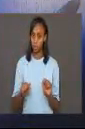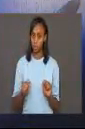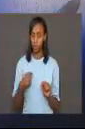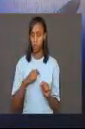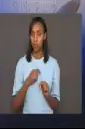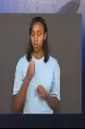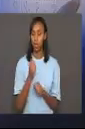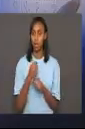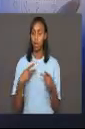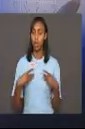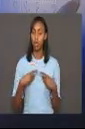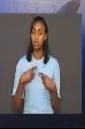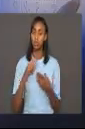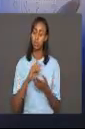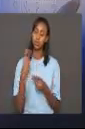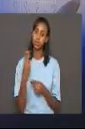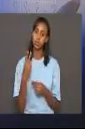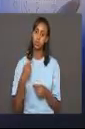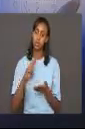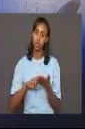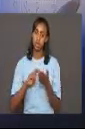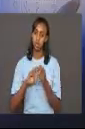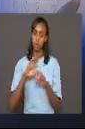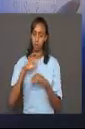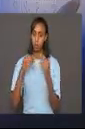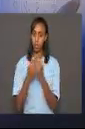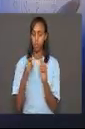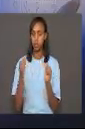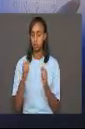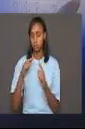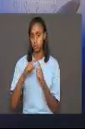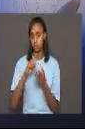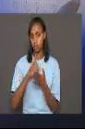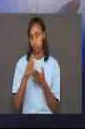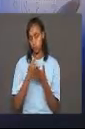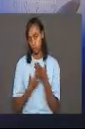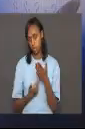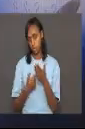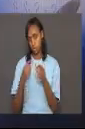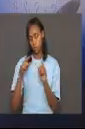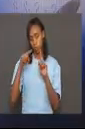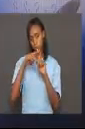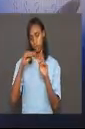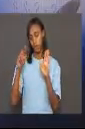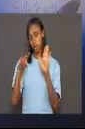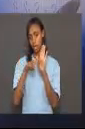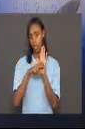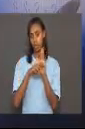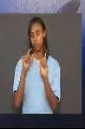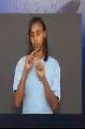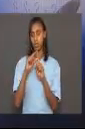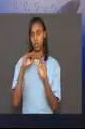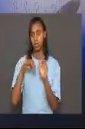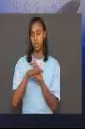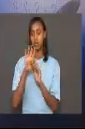Today, we have used our reading comprehension to list the positive and negative